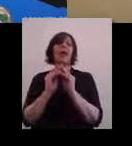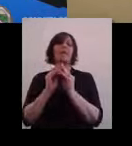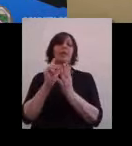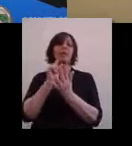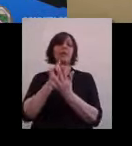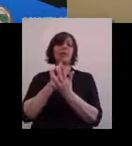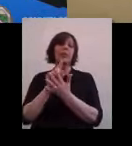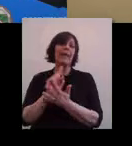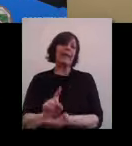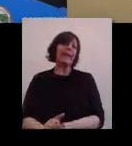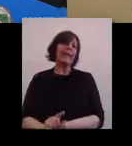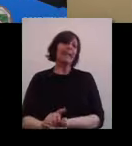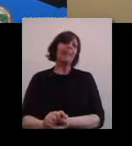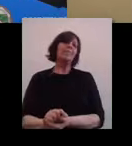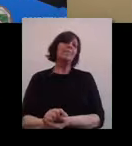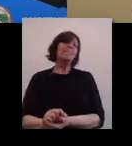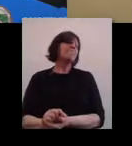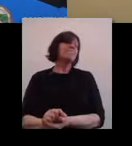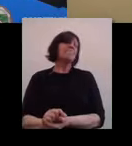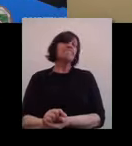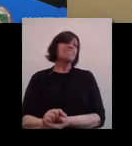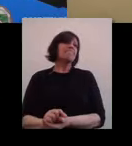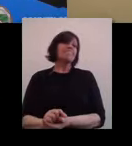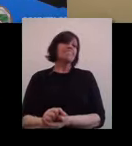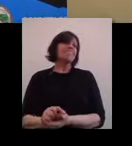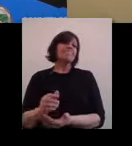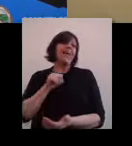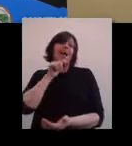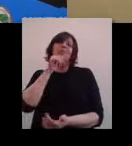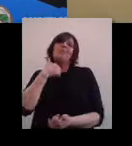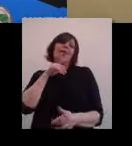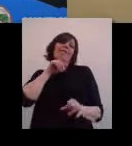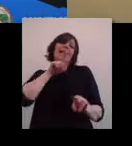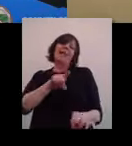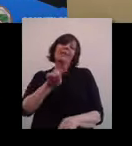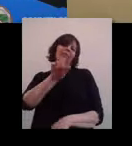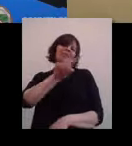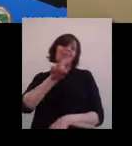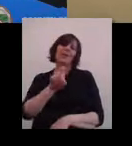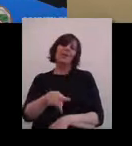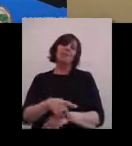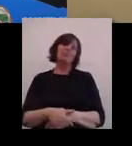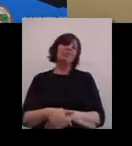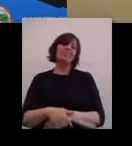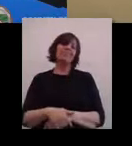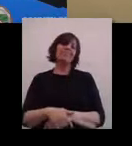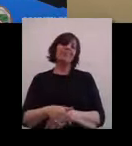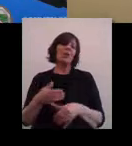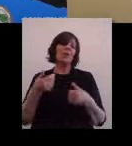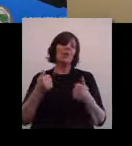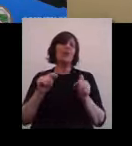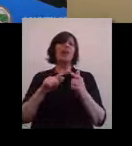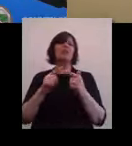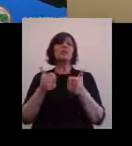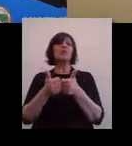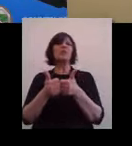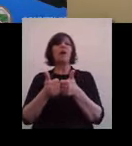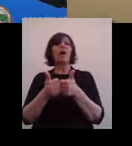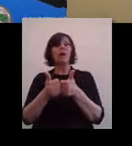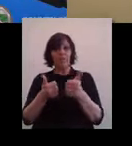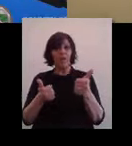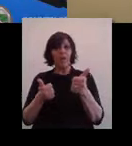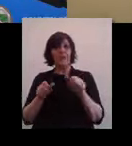I really don't know if I can give an answer to that question. We are trying to avoid the further spread of the coronavirus in the